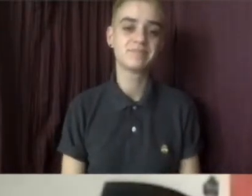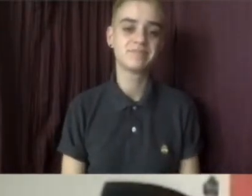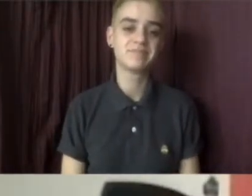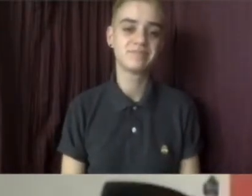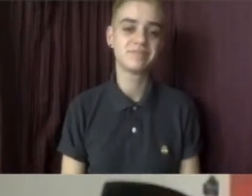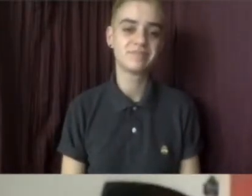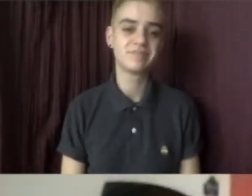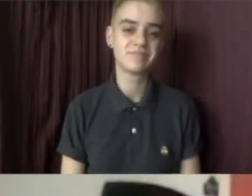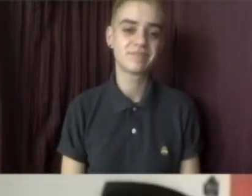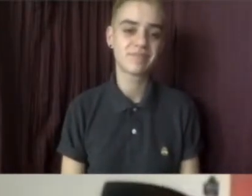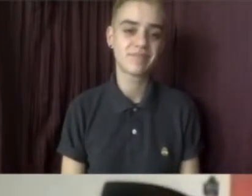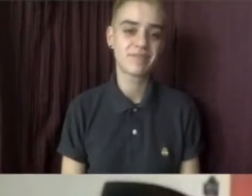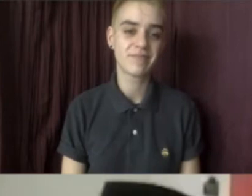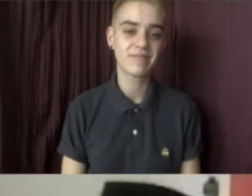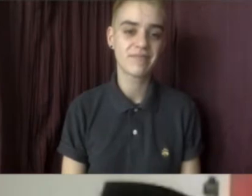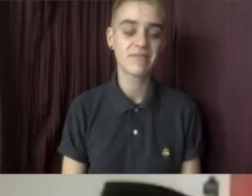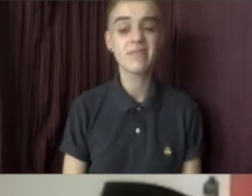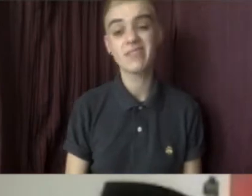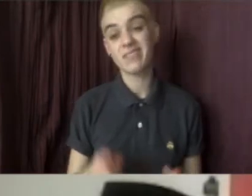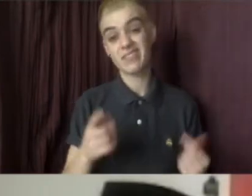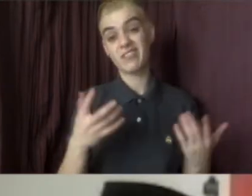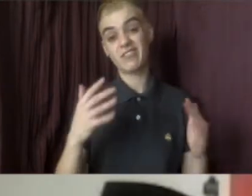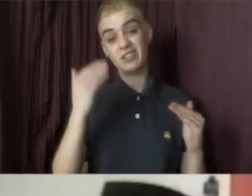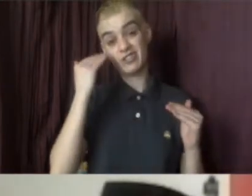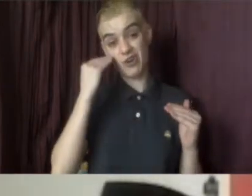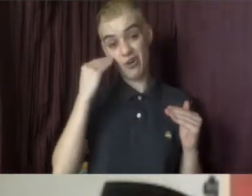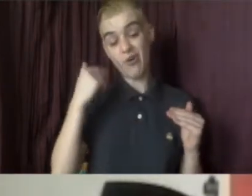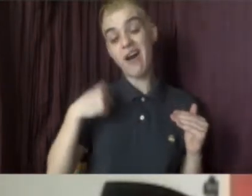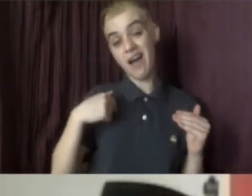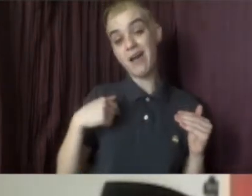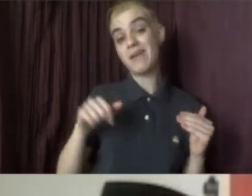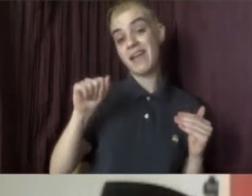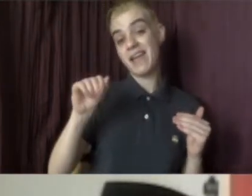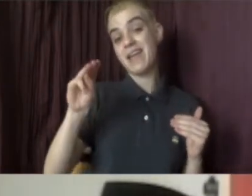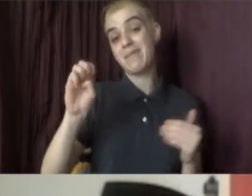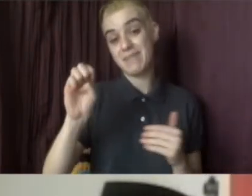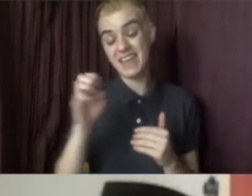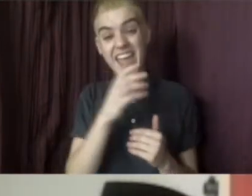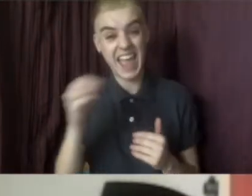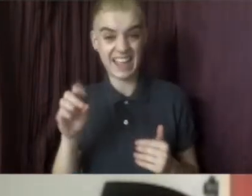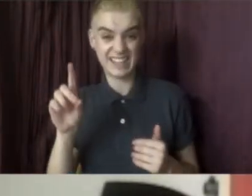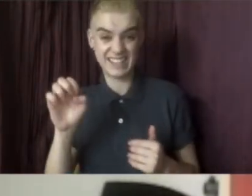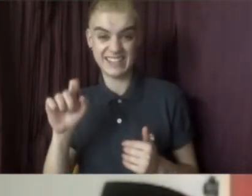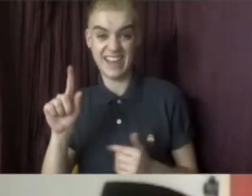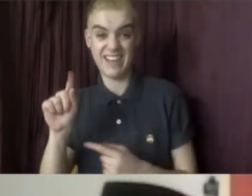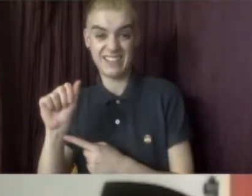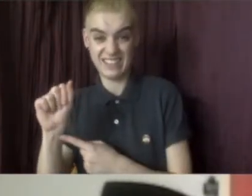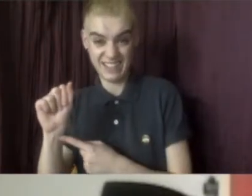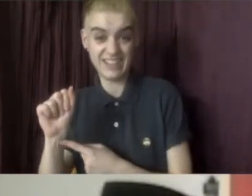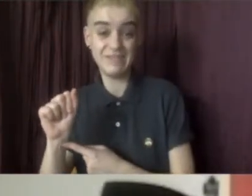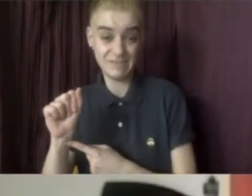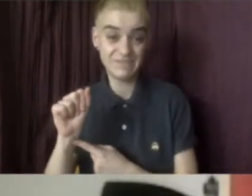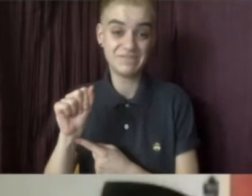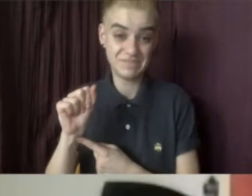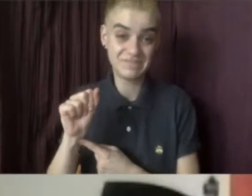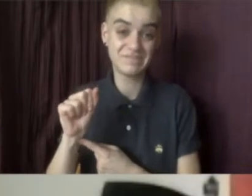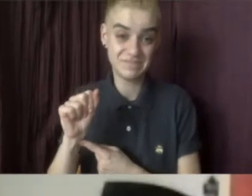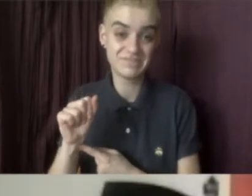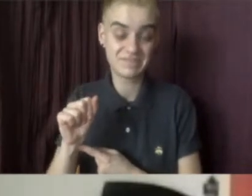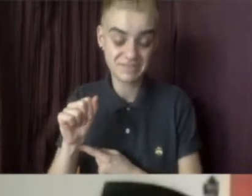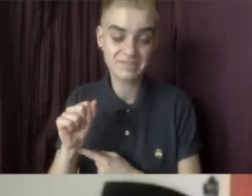I will say this, many of us did a lot of boycotting, right? When states like South Carolina, Mississippi,